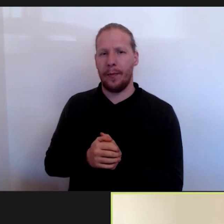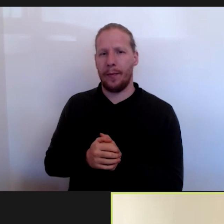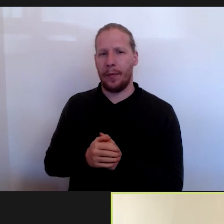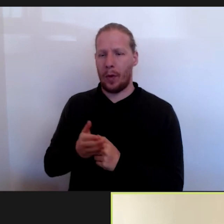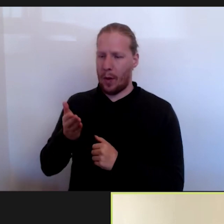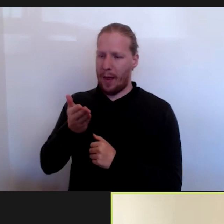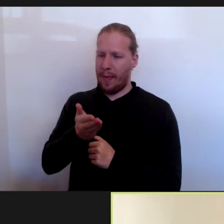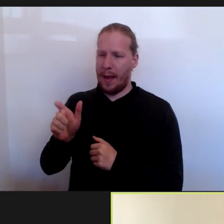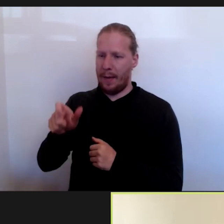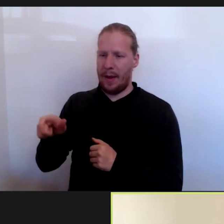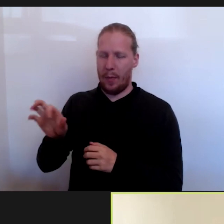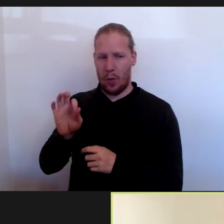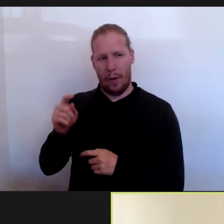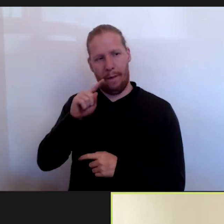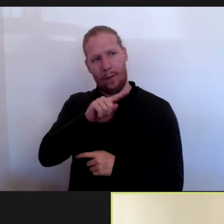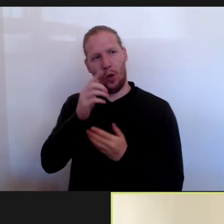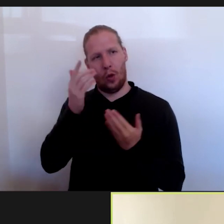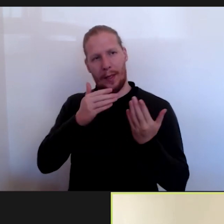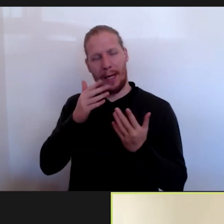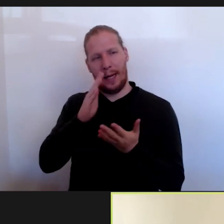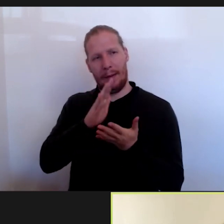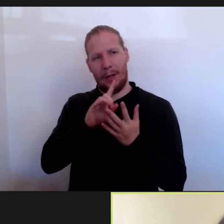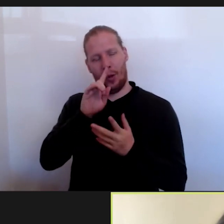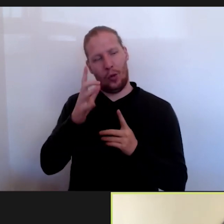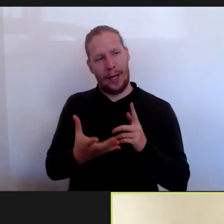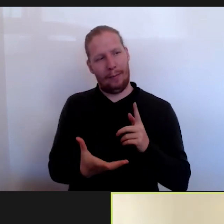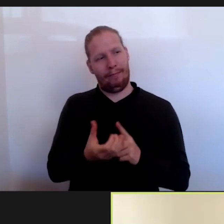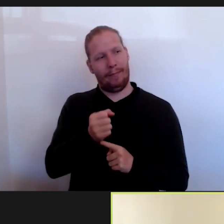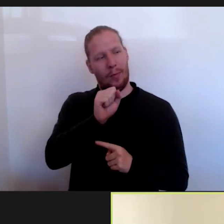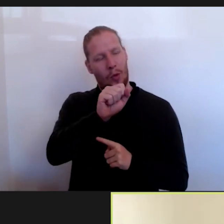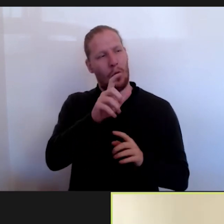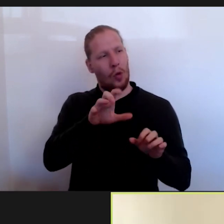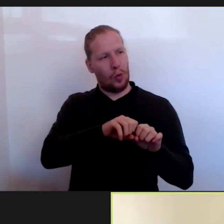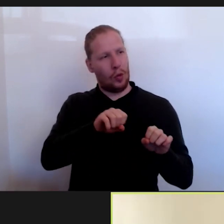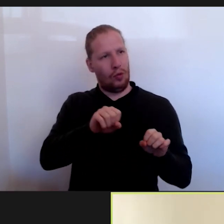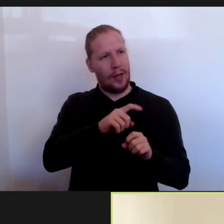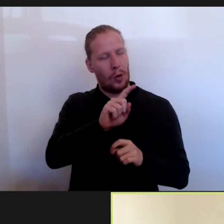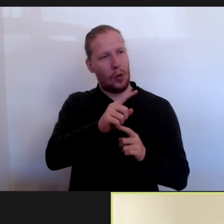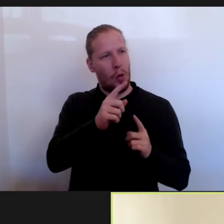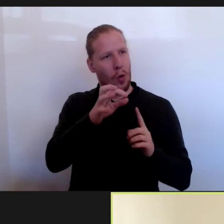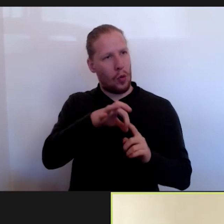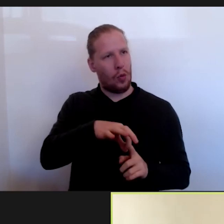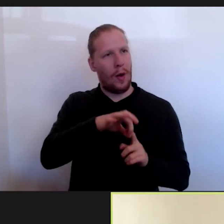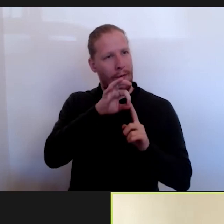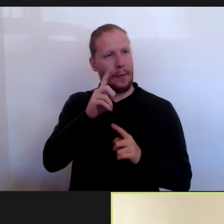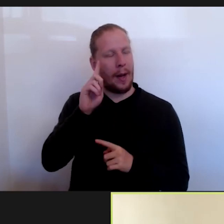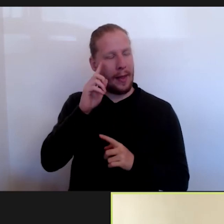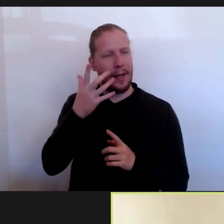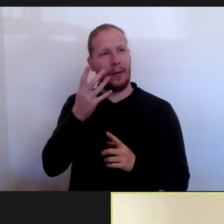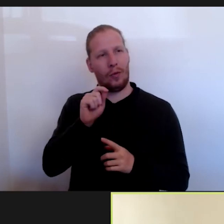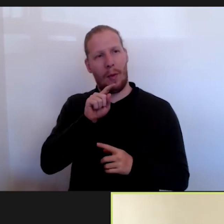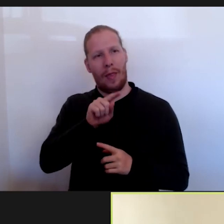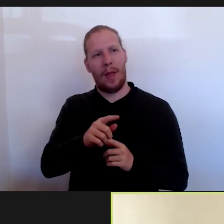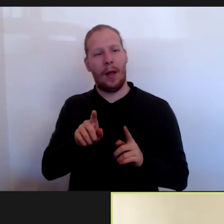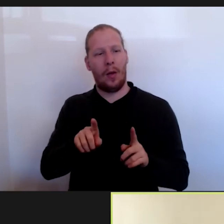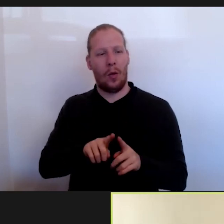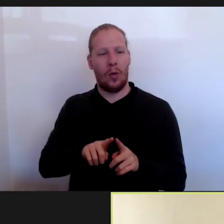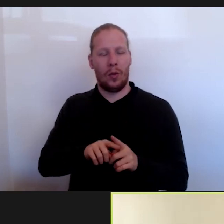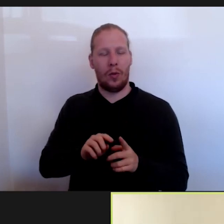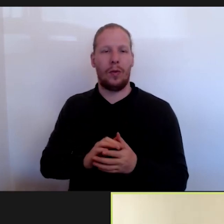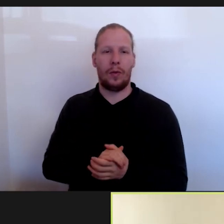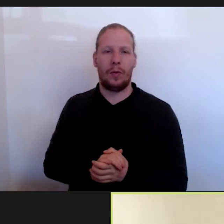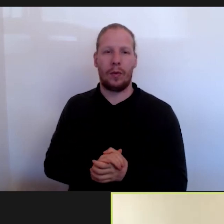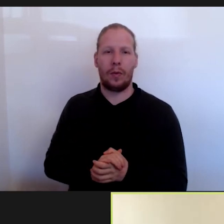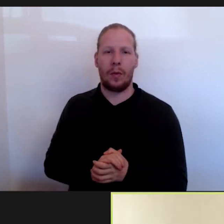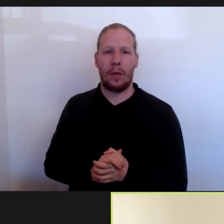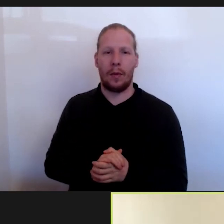study, so you get your master's, doctoral degree. So I think it starts from that as well. And also, I have